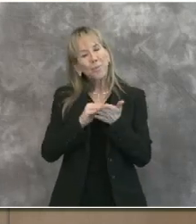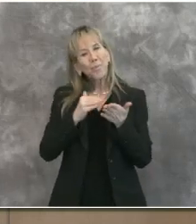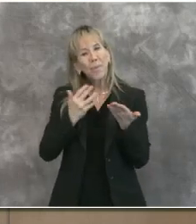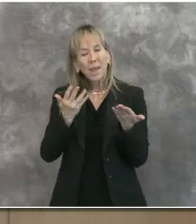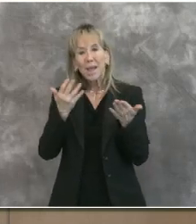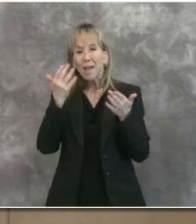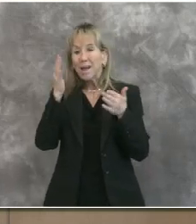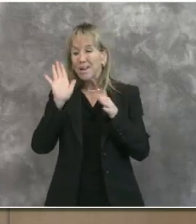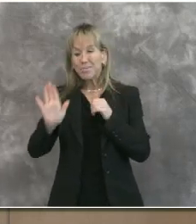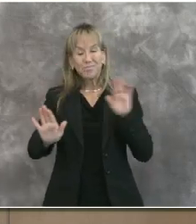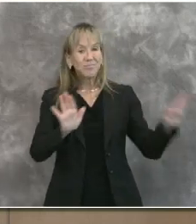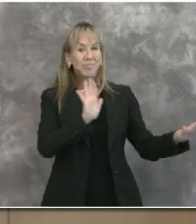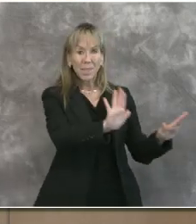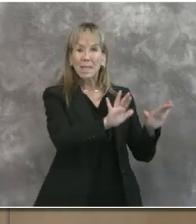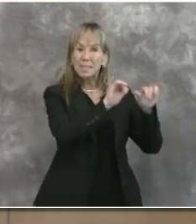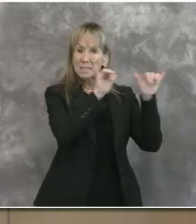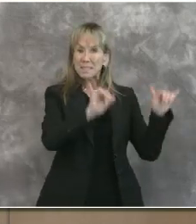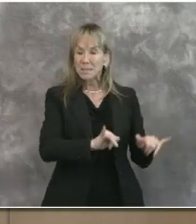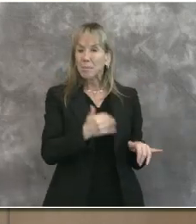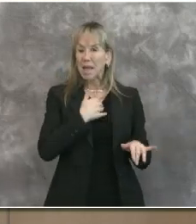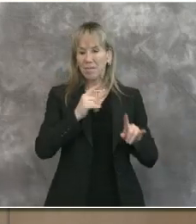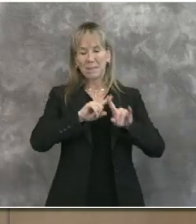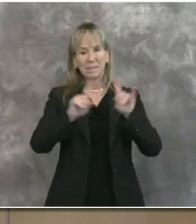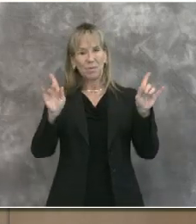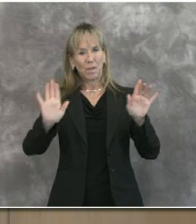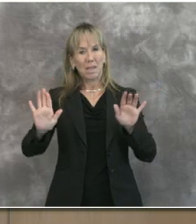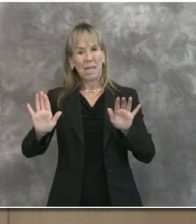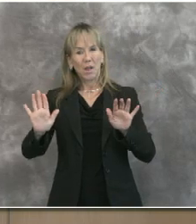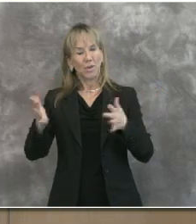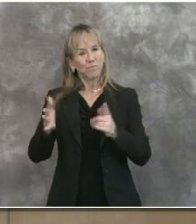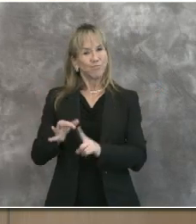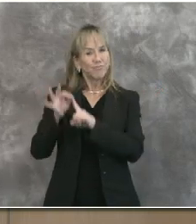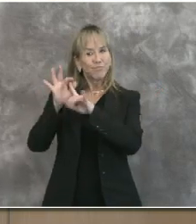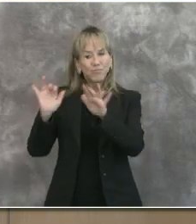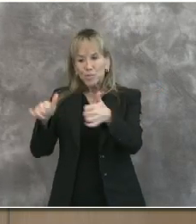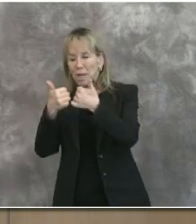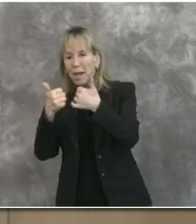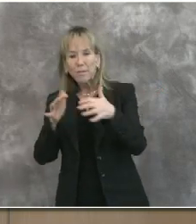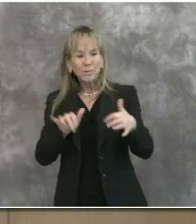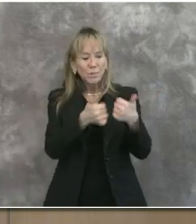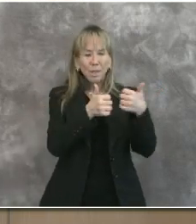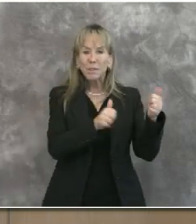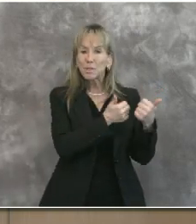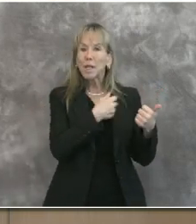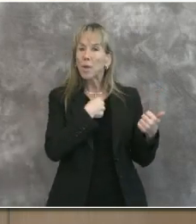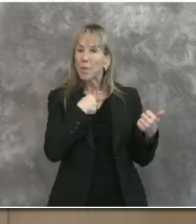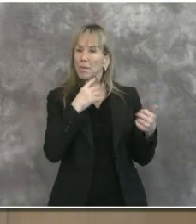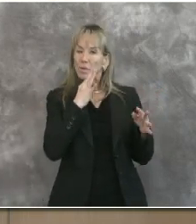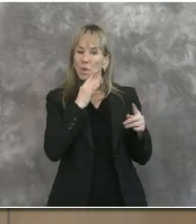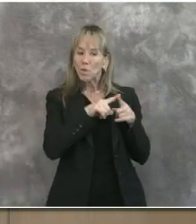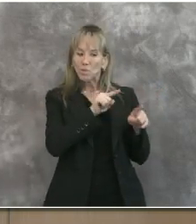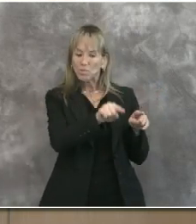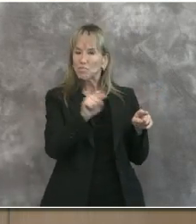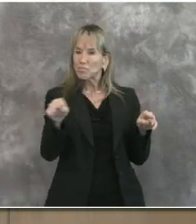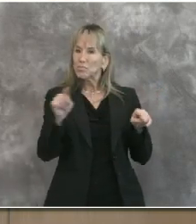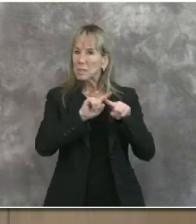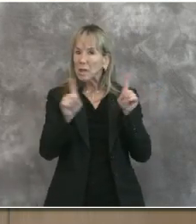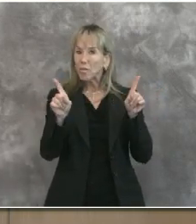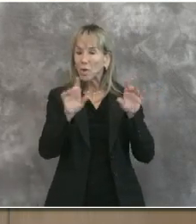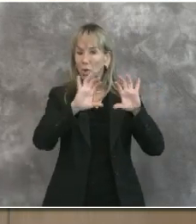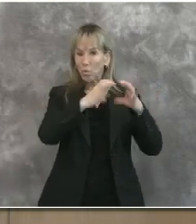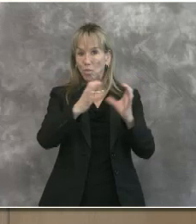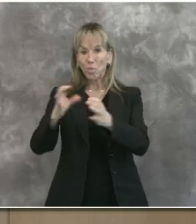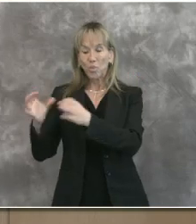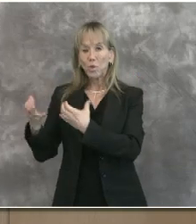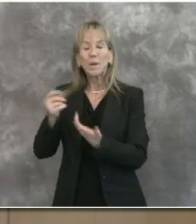each system has different challenges, and I'm sure as you've talked to the systems, you've heard different stories from different groups, and that's because it really depends